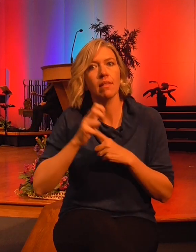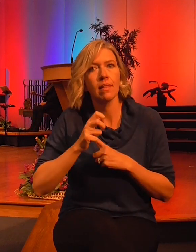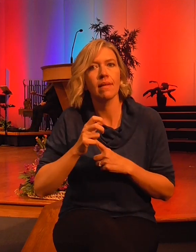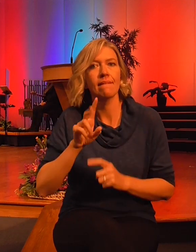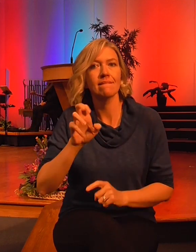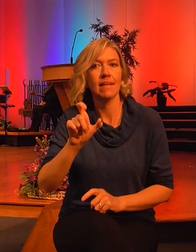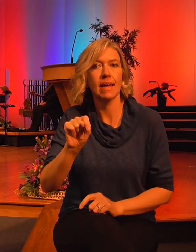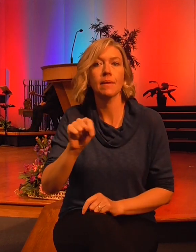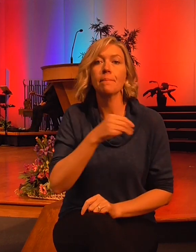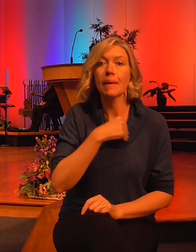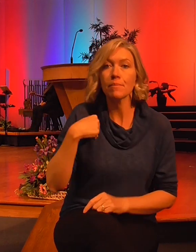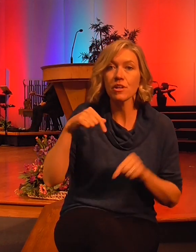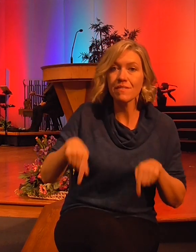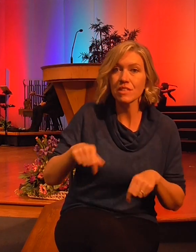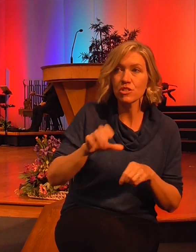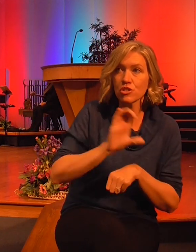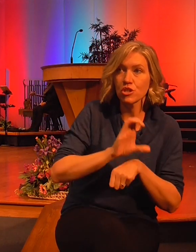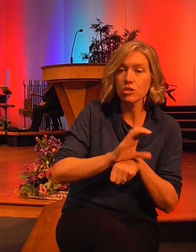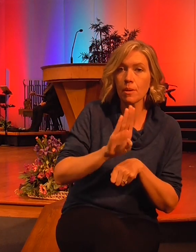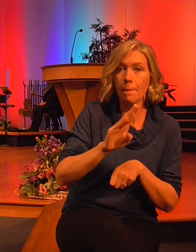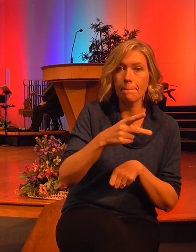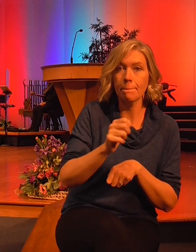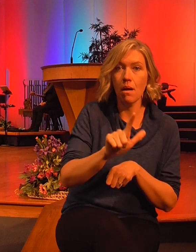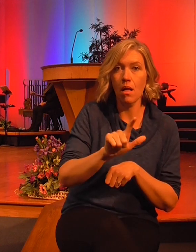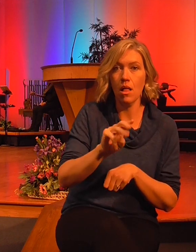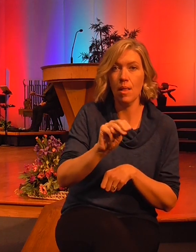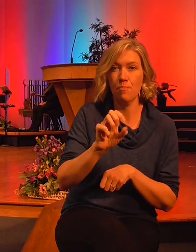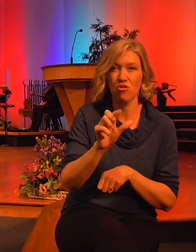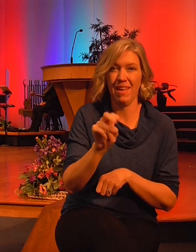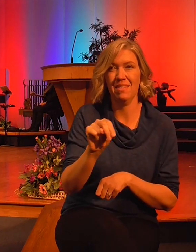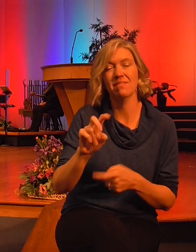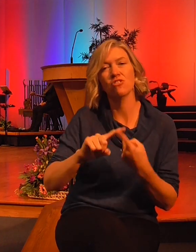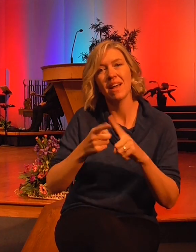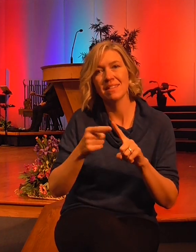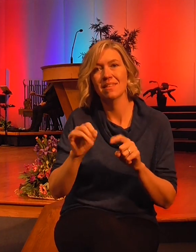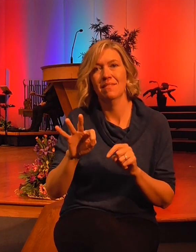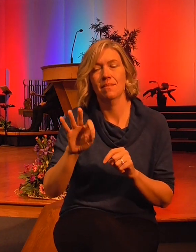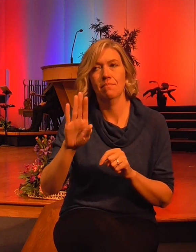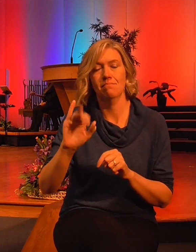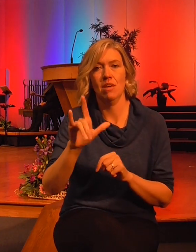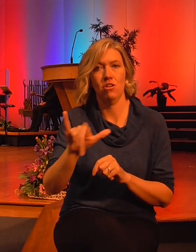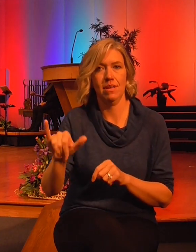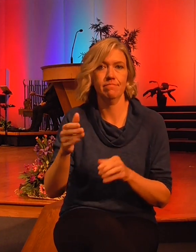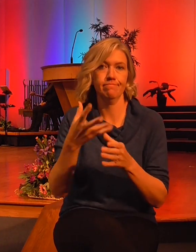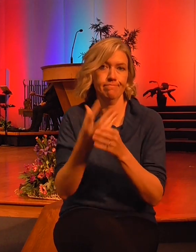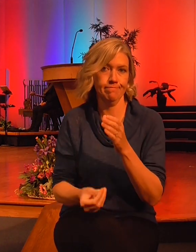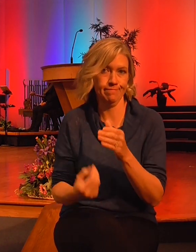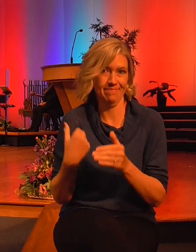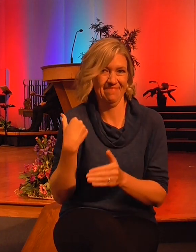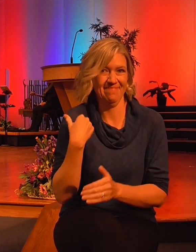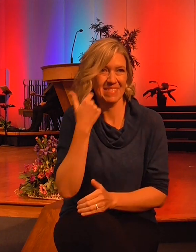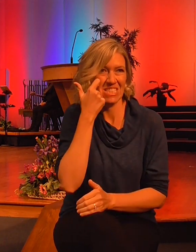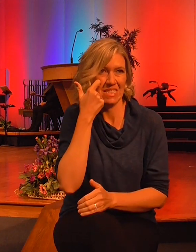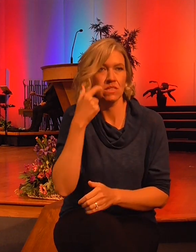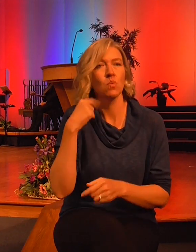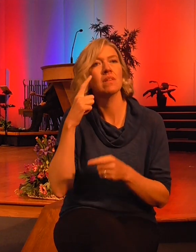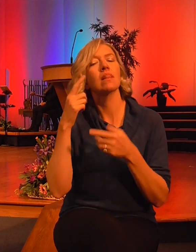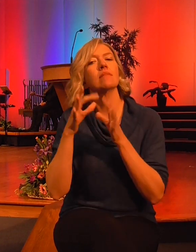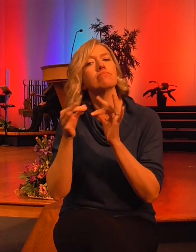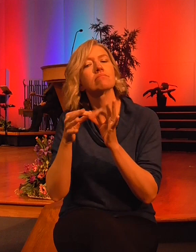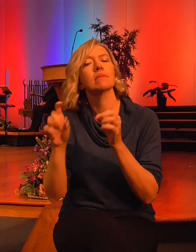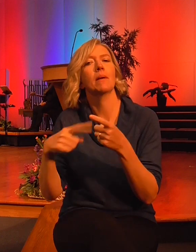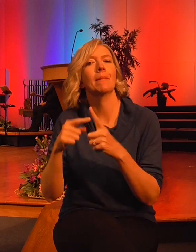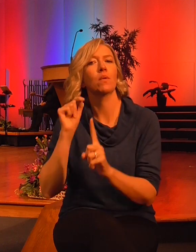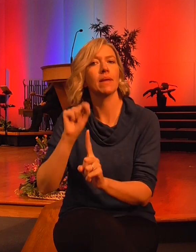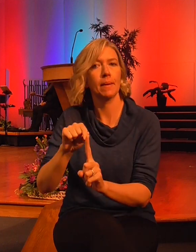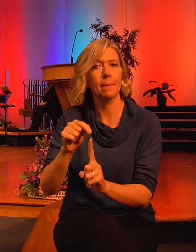Paul Moran, who's a good friend of Barry's, also passed away this week, and I'm going to invite him to share a word about him as we light this candle in honor of his memory